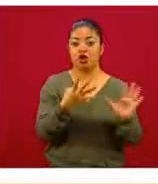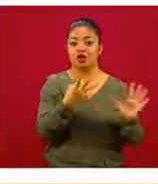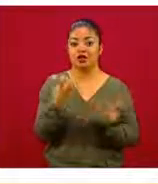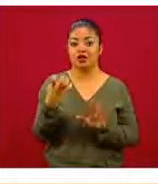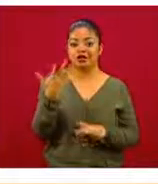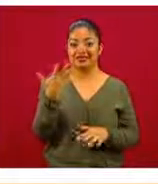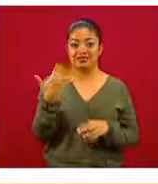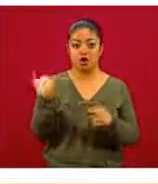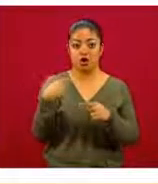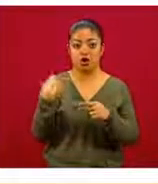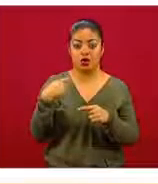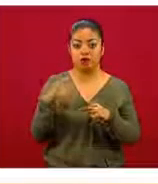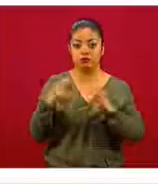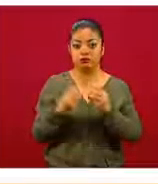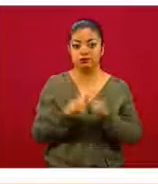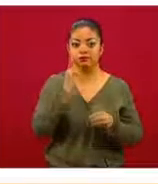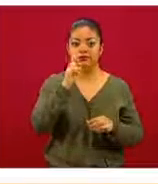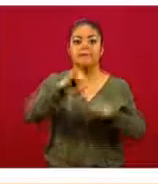case.